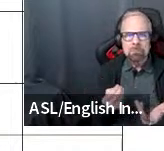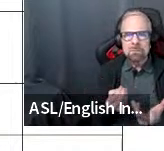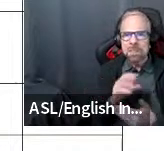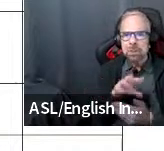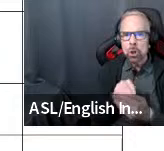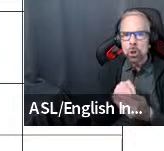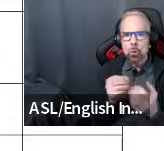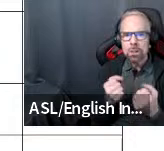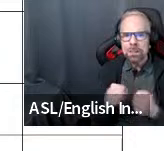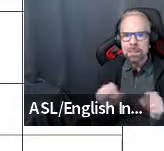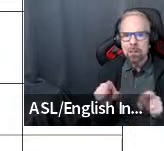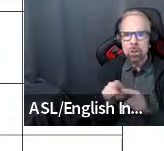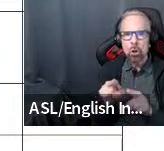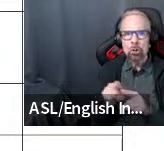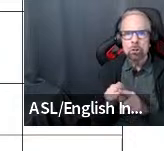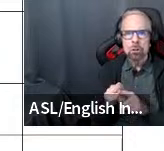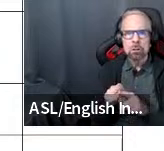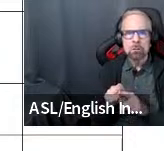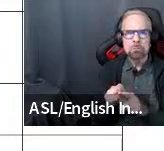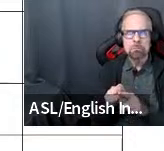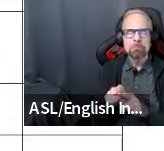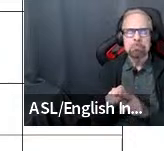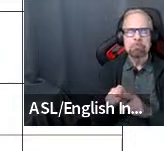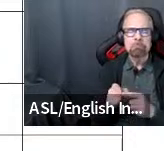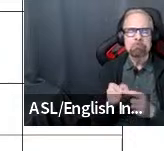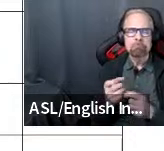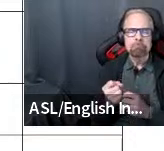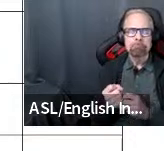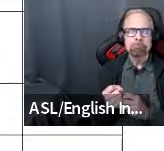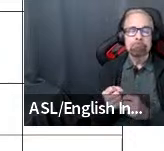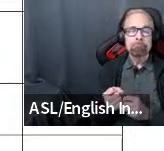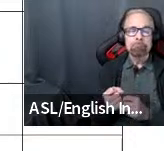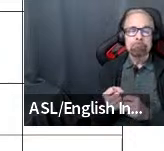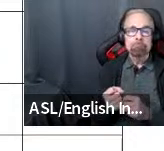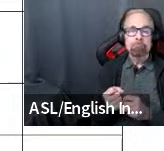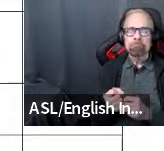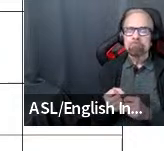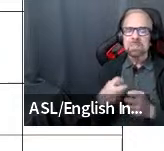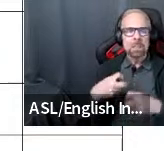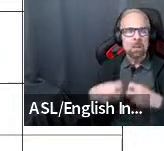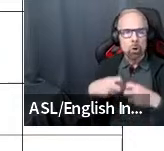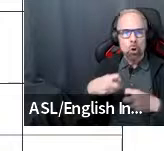it. So it's a holistic way of looking at optimizing traffic flow.